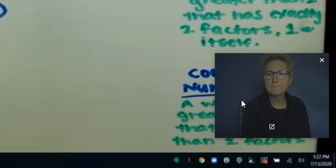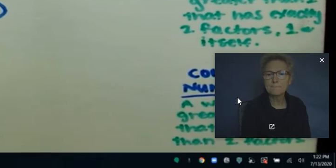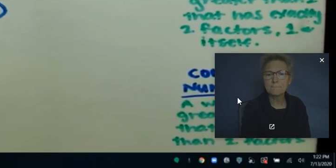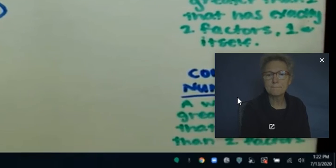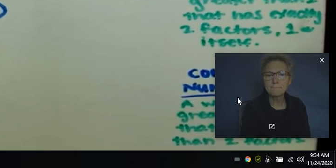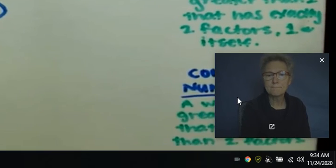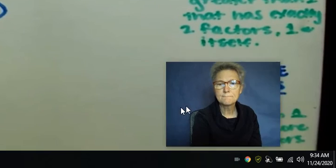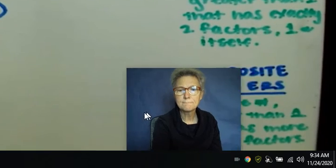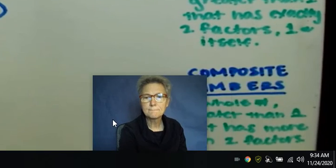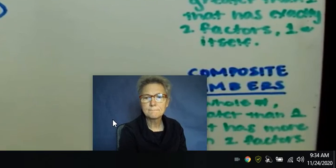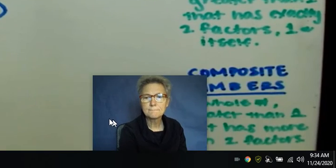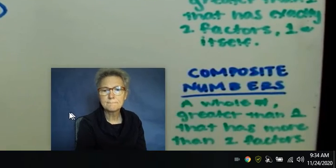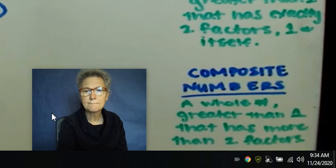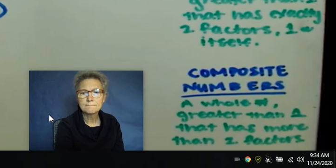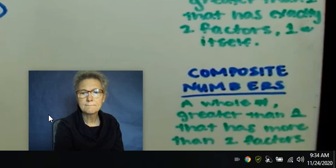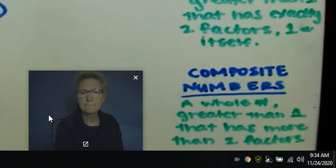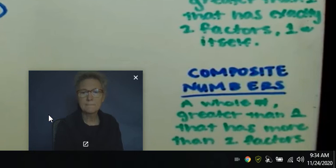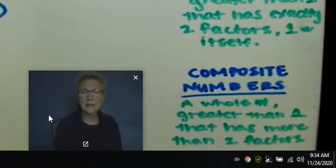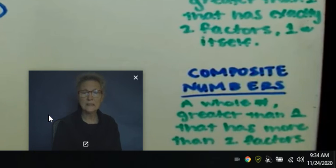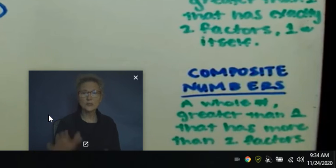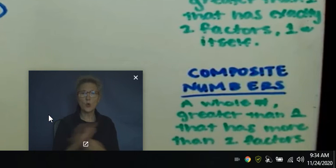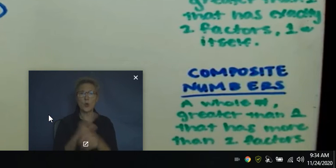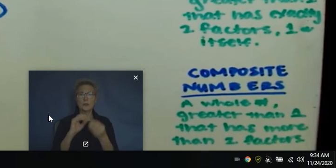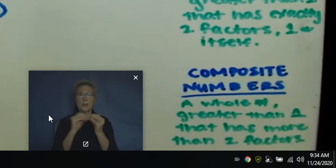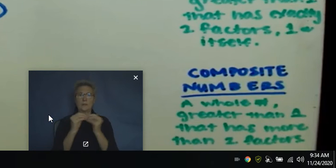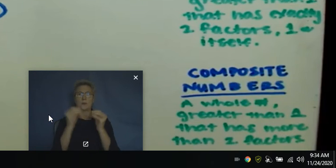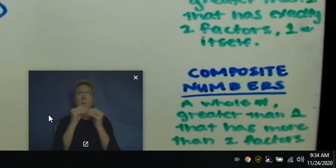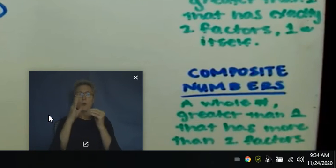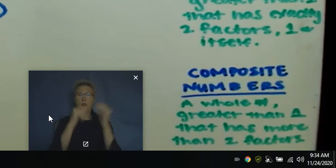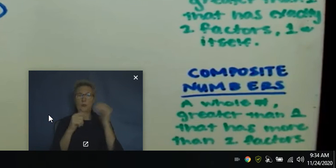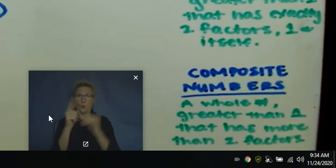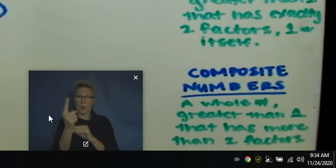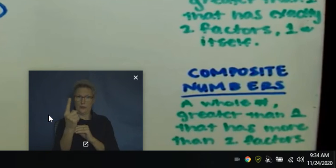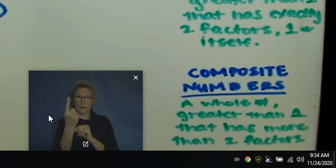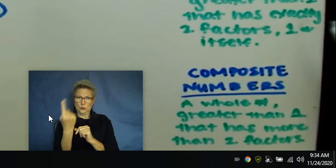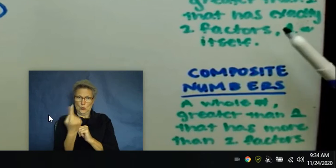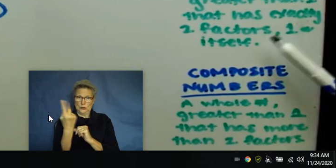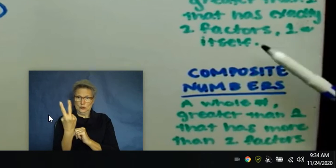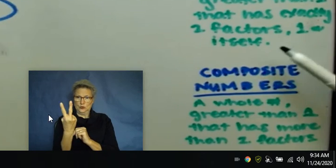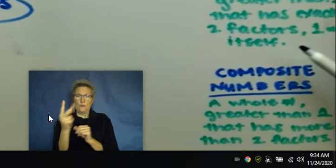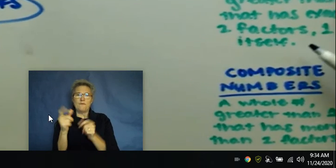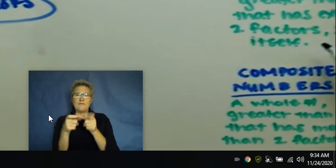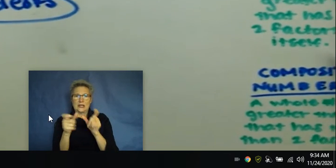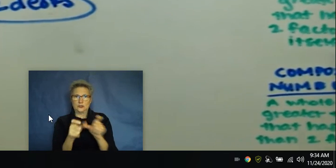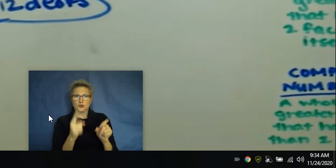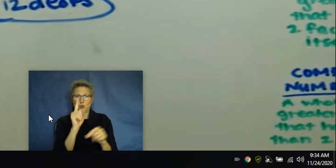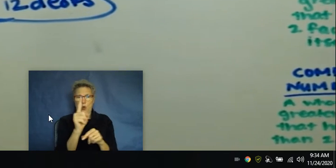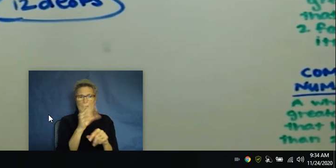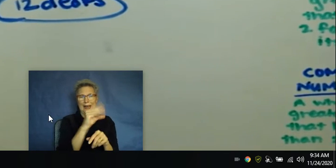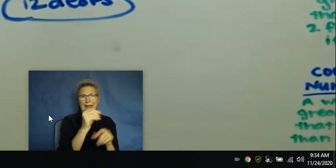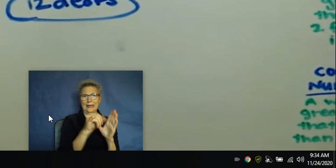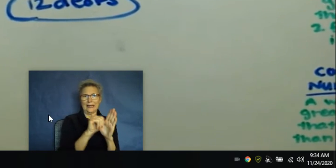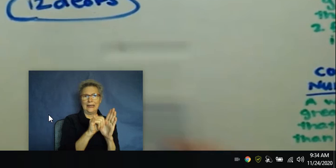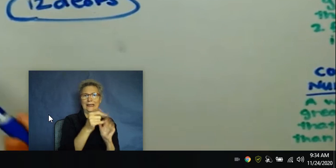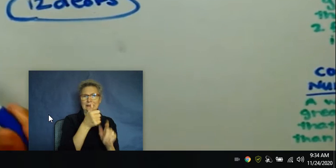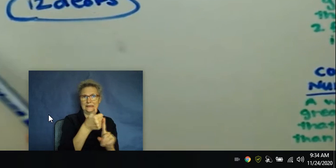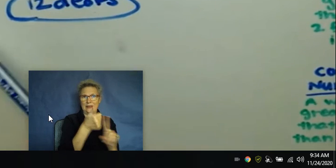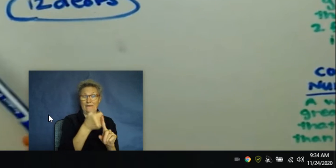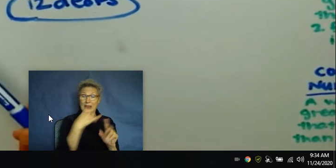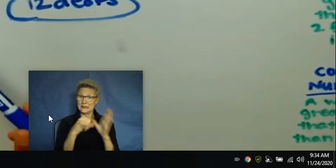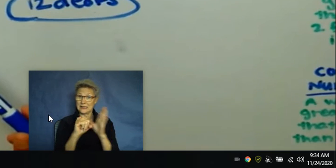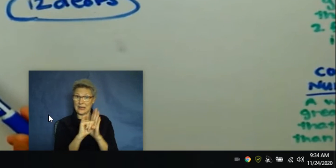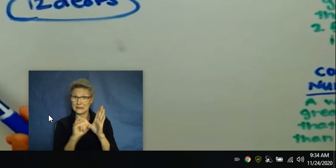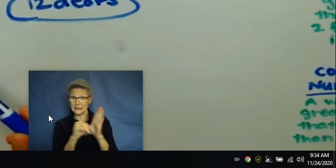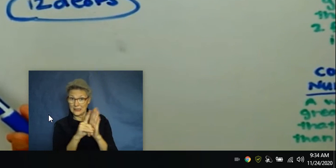than 1 that has exactly 2 factors, which are 1 and itself. And we know that's the identity property of multiplication, right?